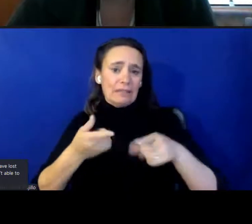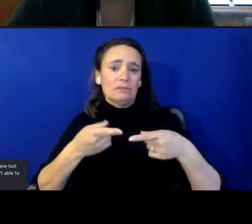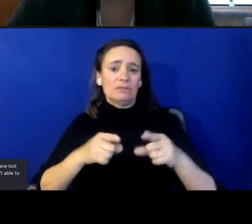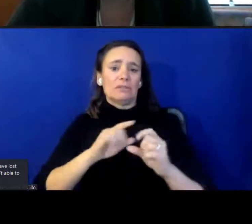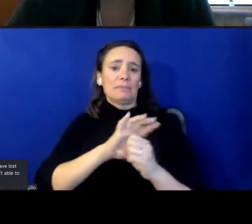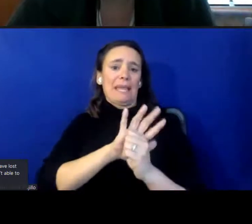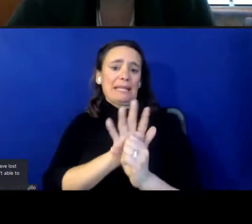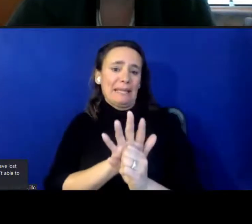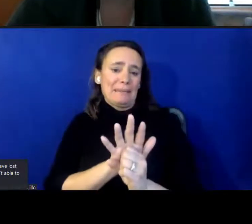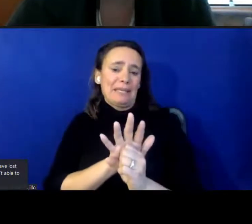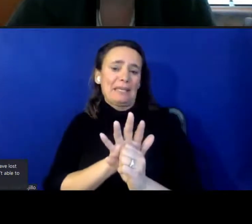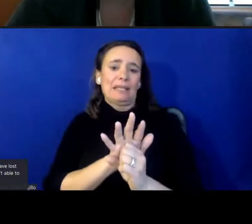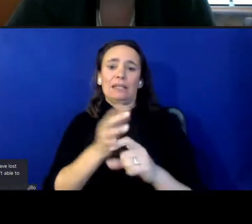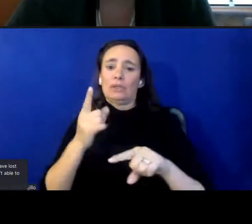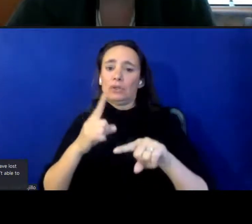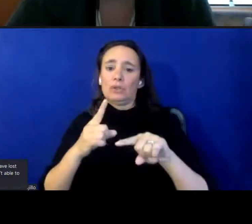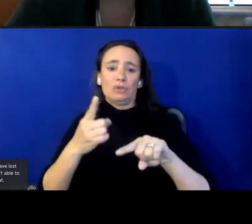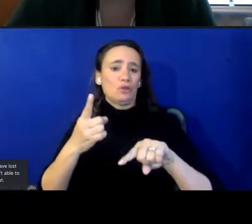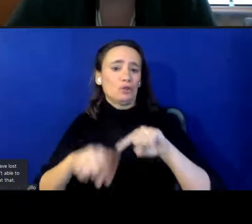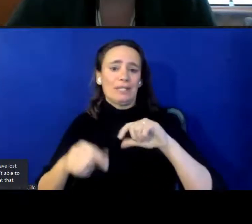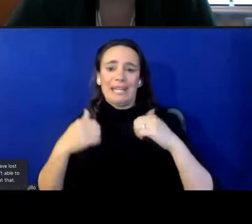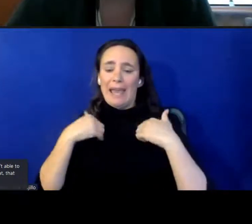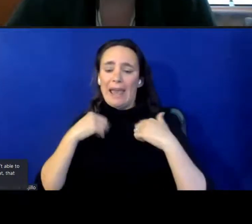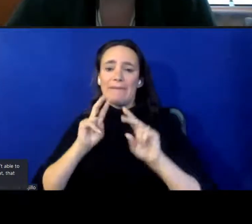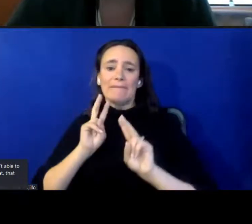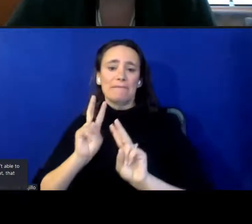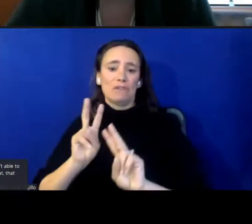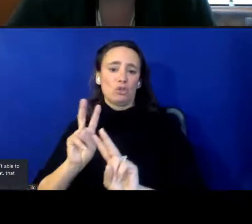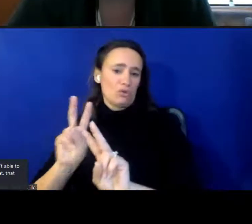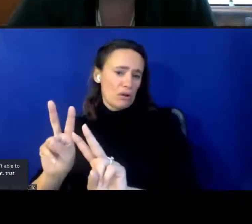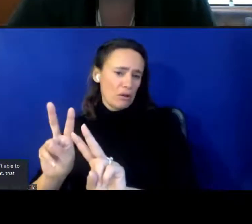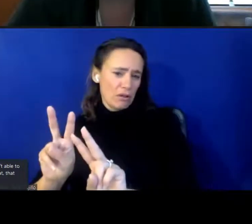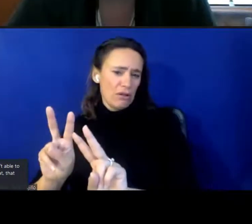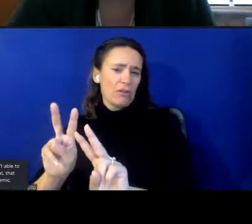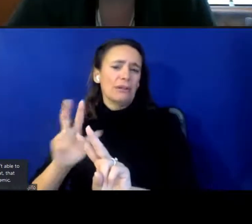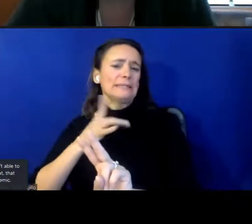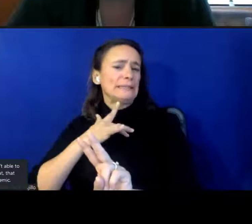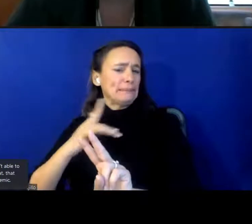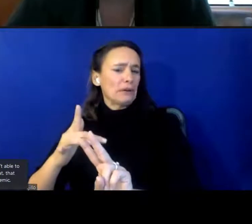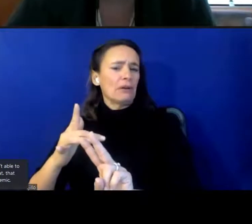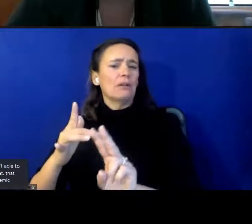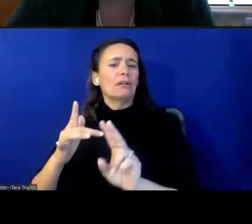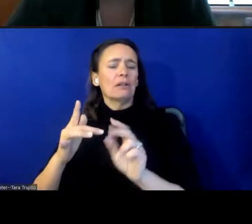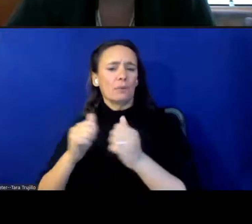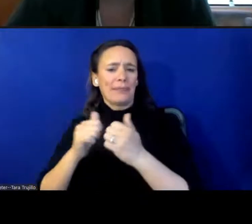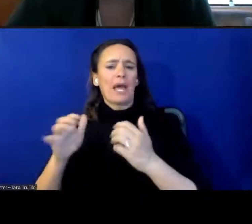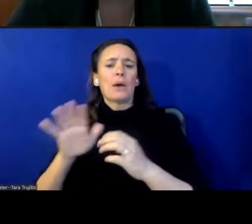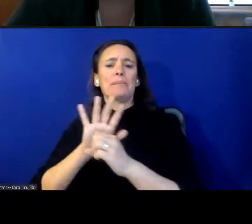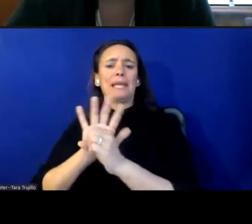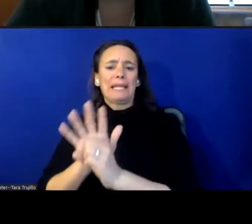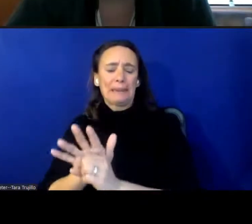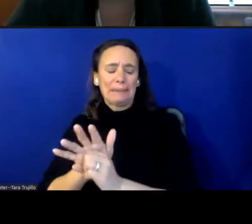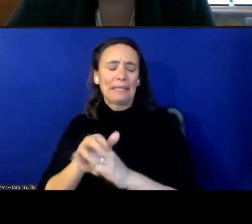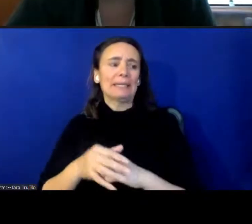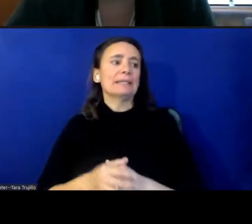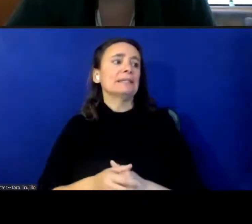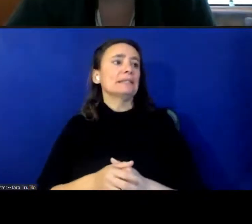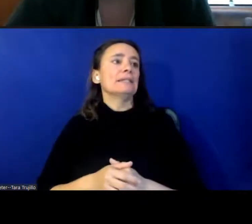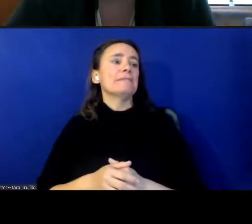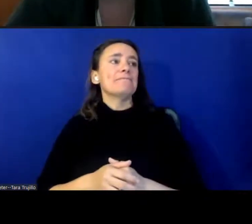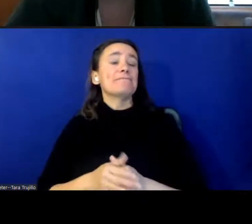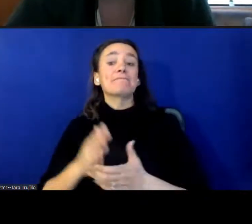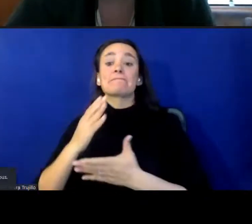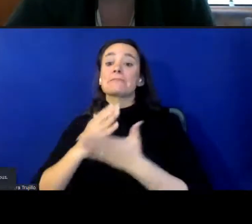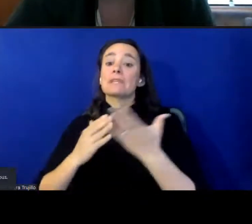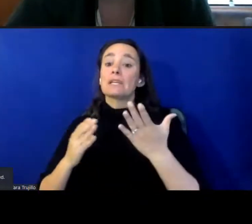you know, funeral that they would have if there wasn't a pandemic. Some of my staff have been